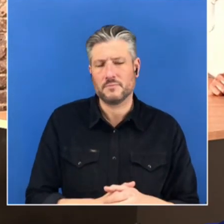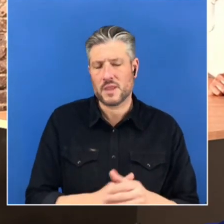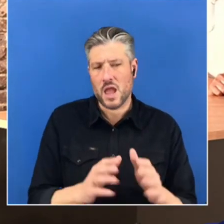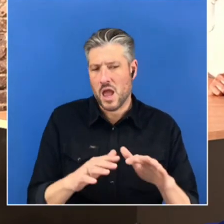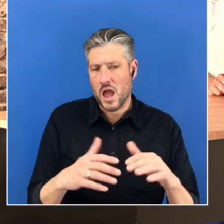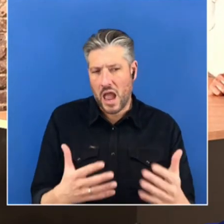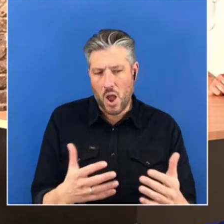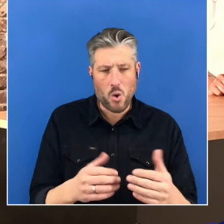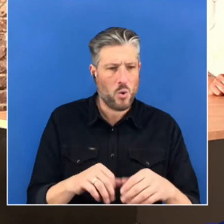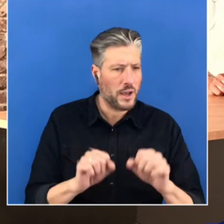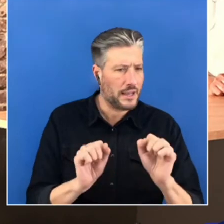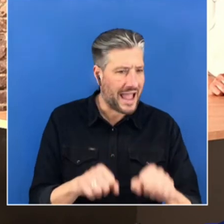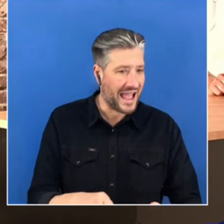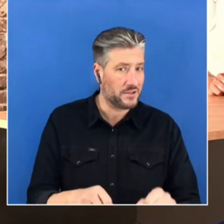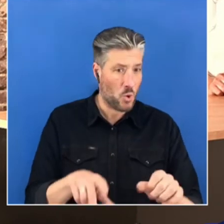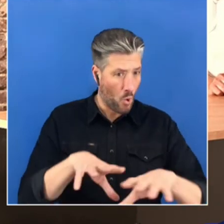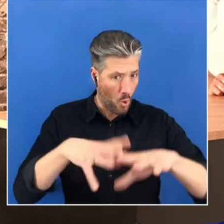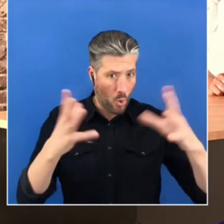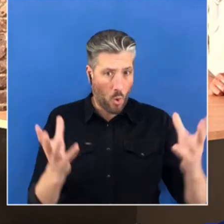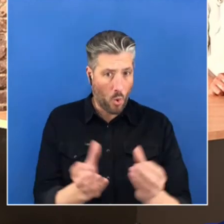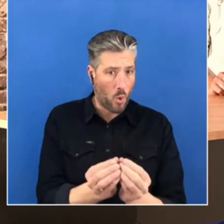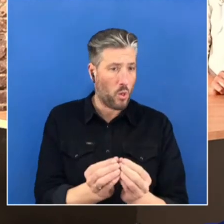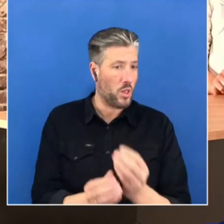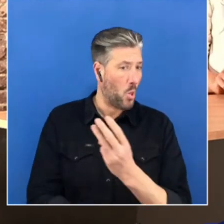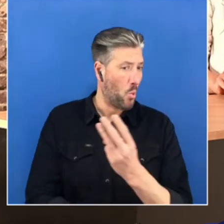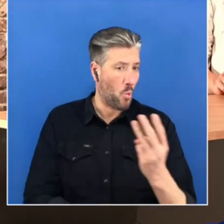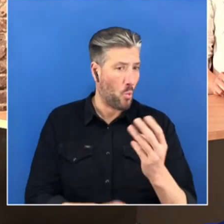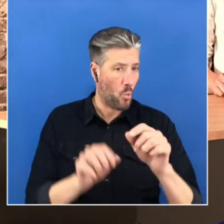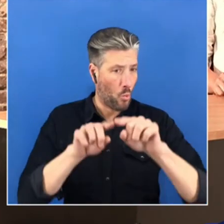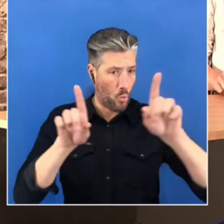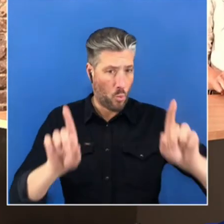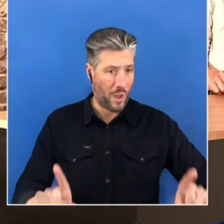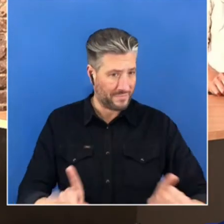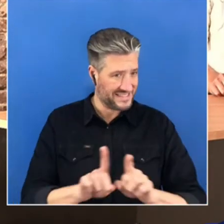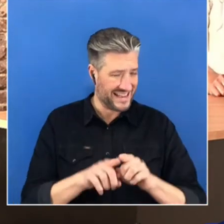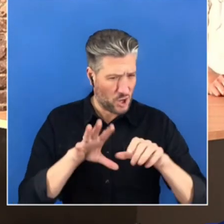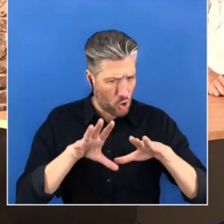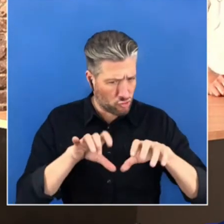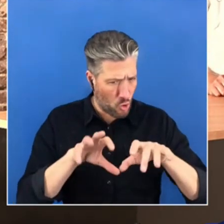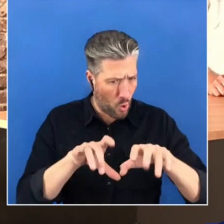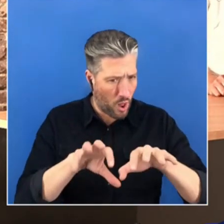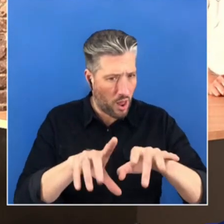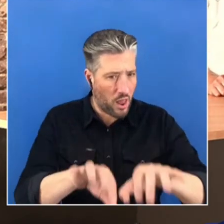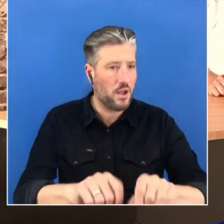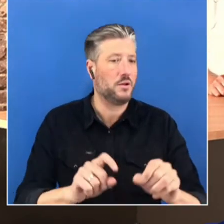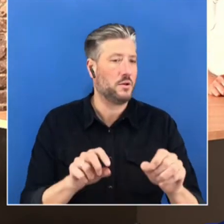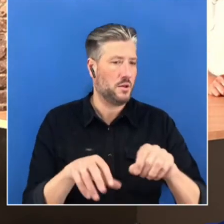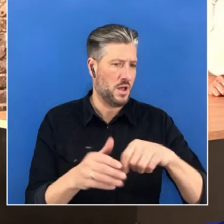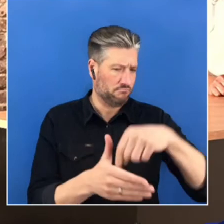website for accessibility issues versus just running the scan on your homepage?